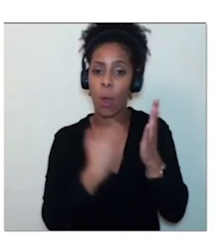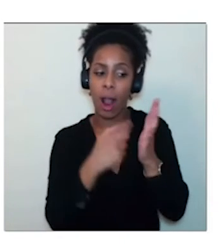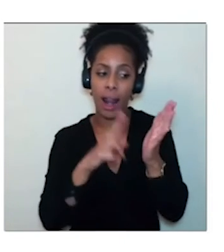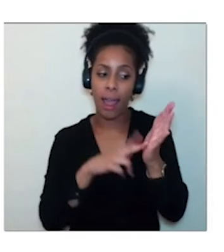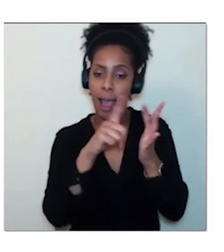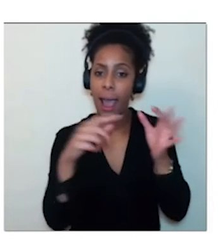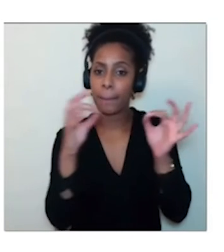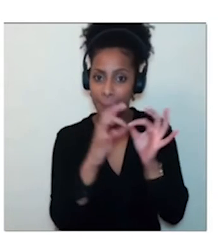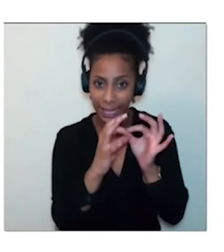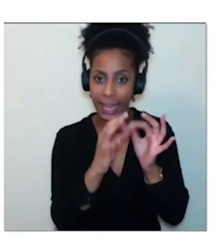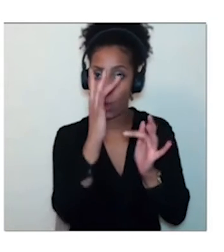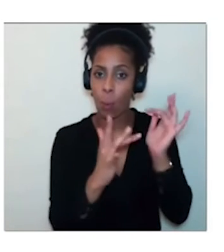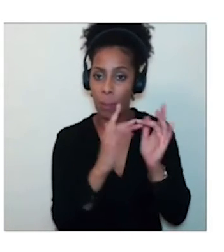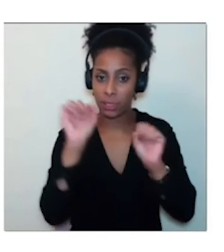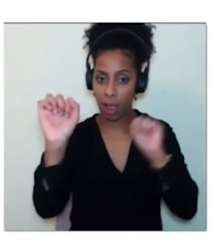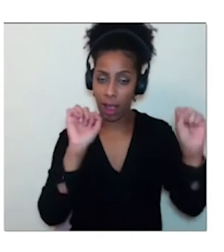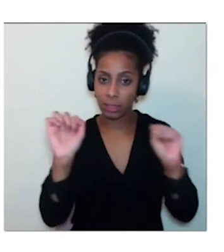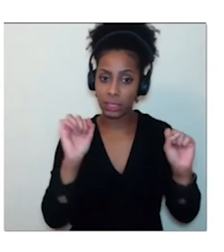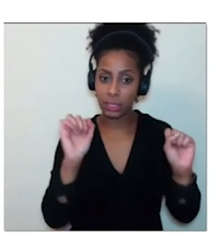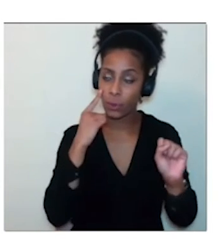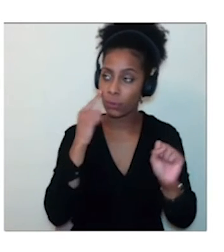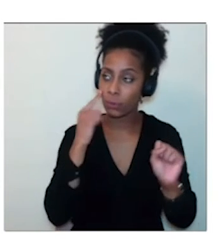www.ukaaf.org and